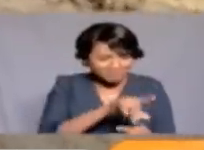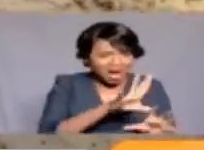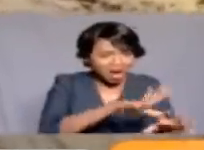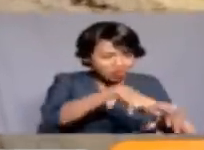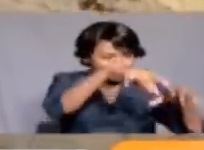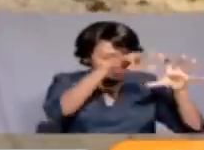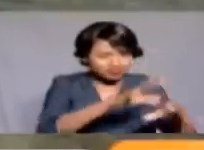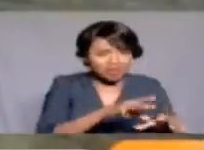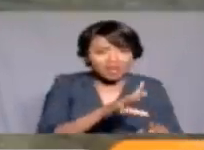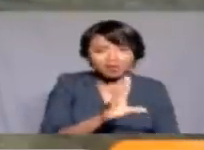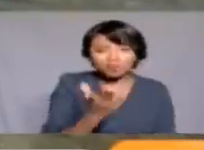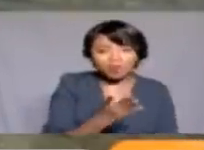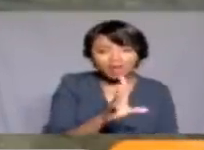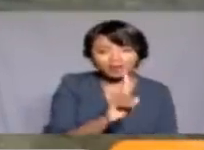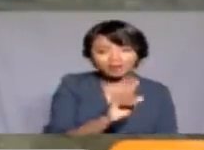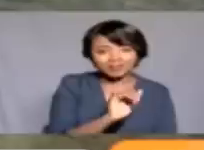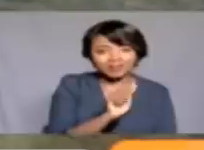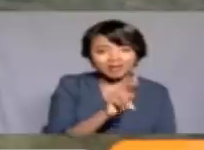Tiwi.